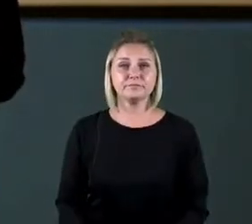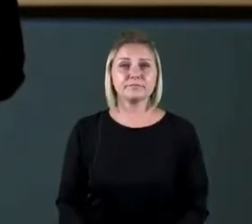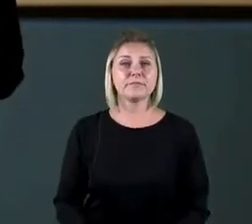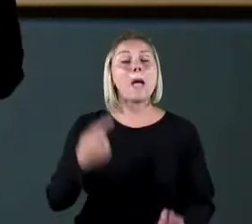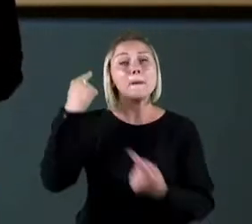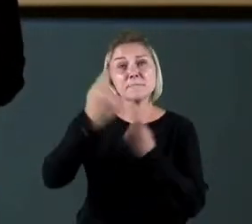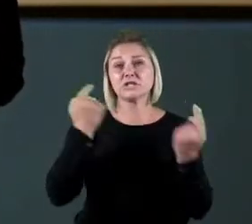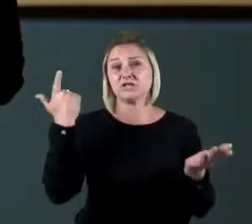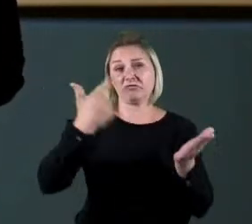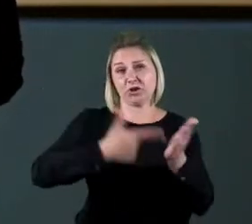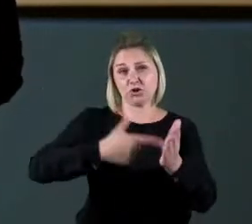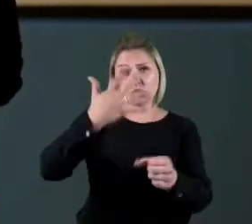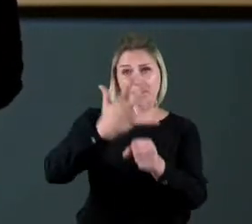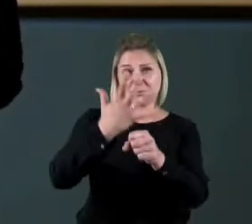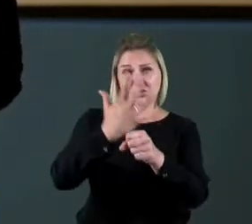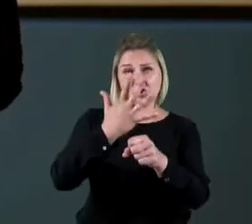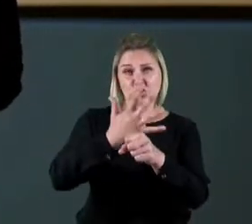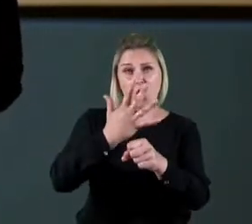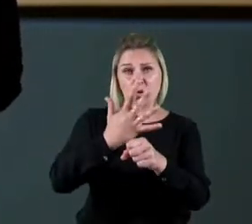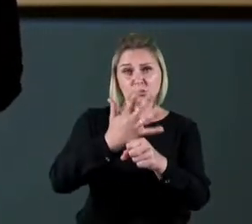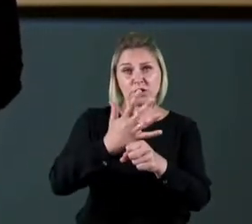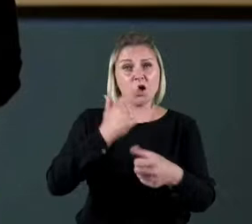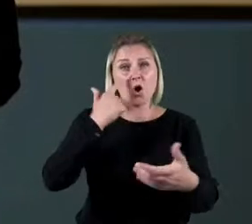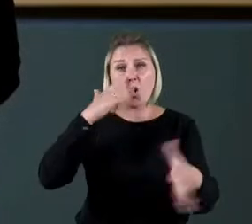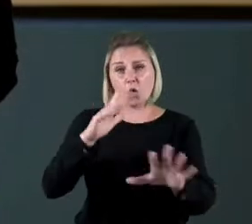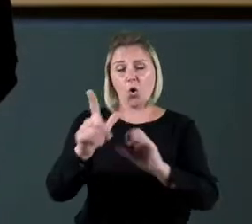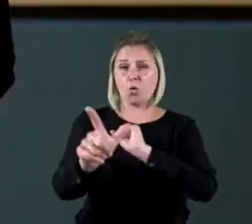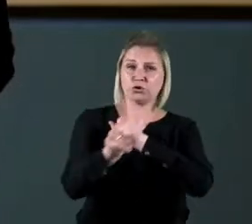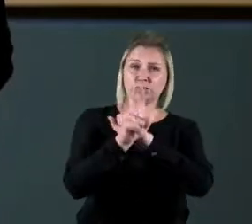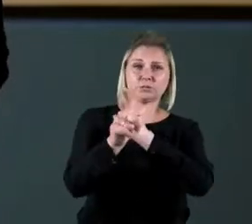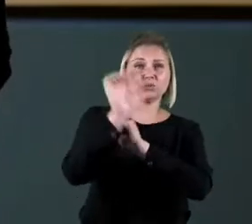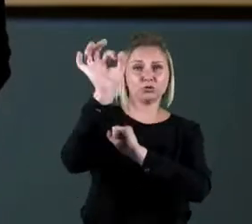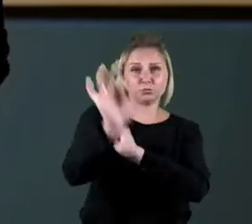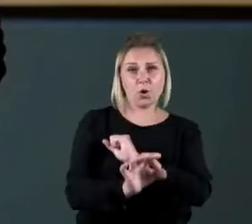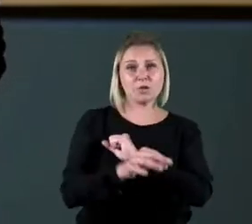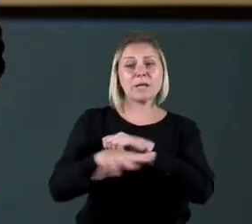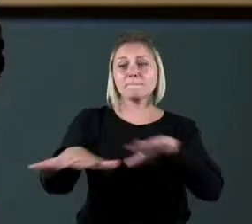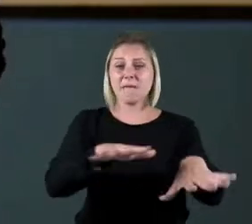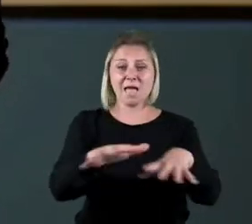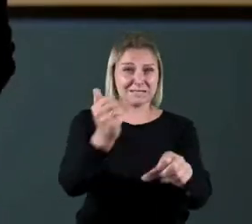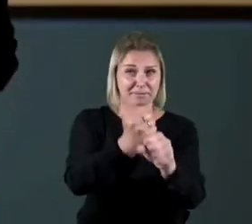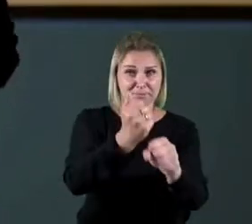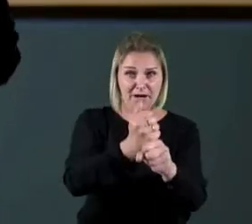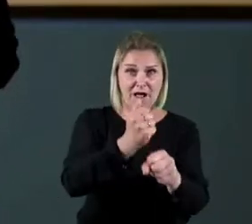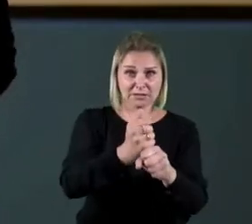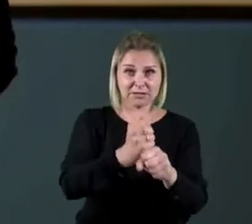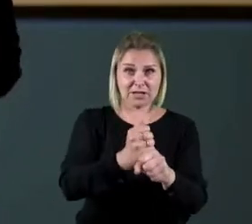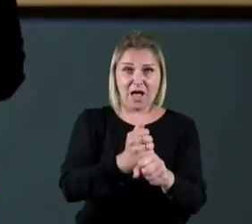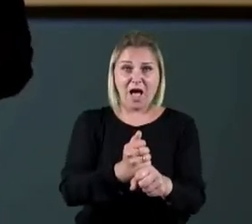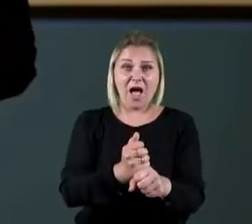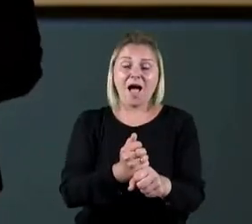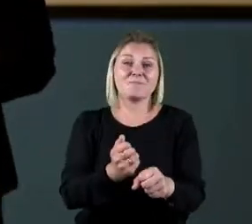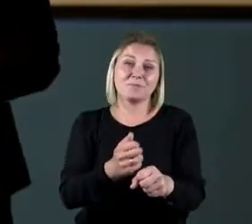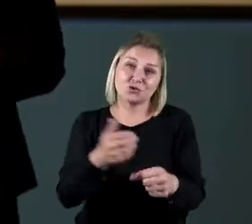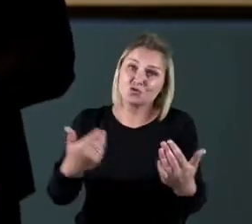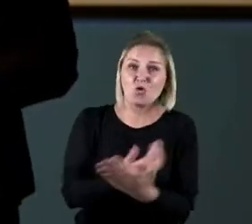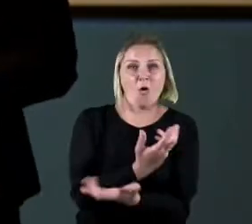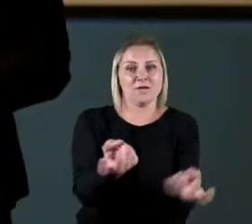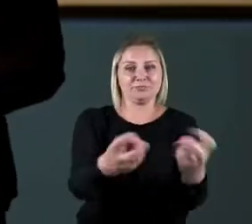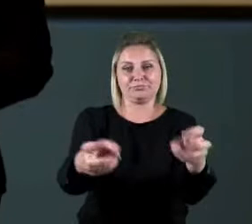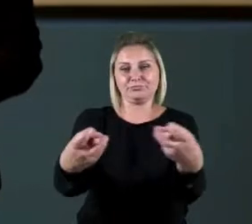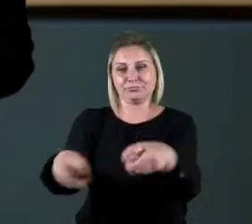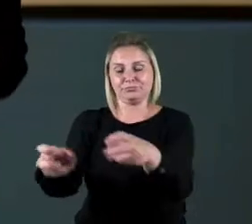around 70% of the jobs that will be in place do not exist right now. So how do we prepare